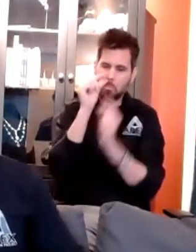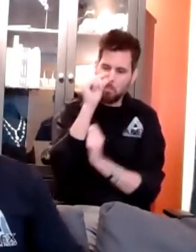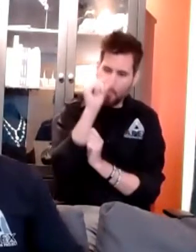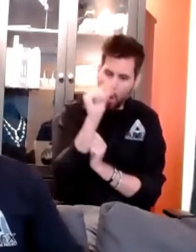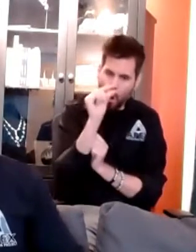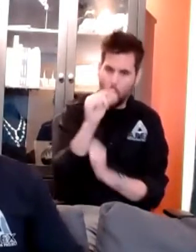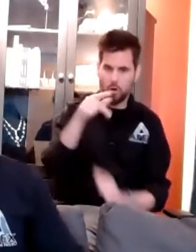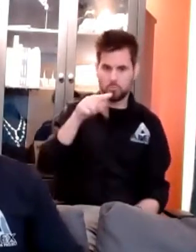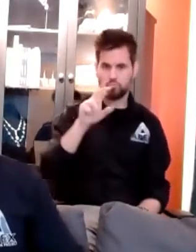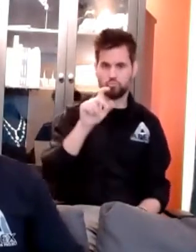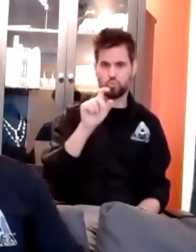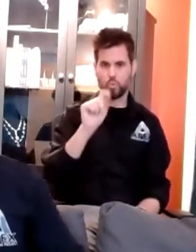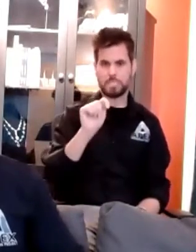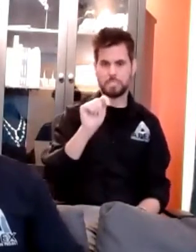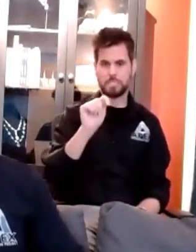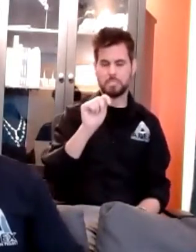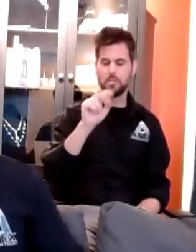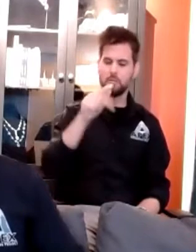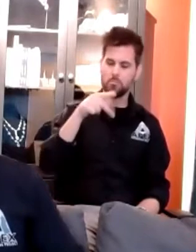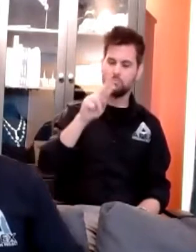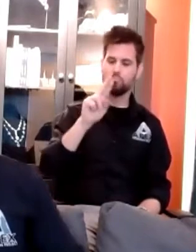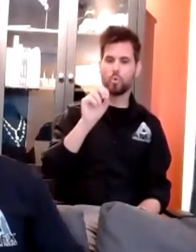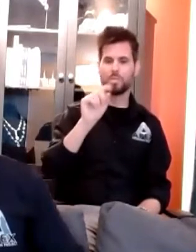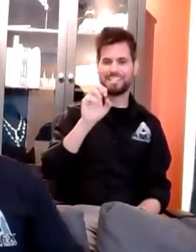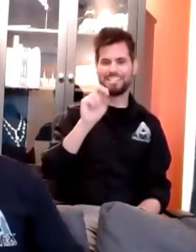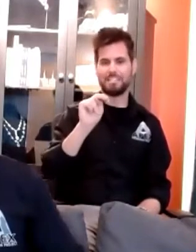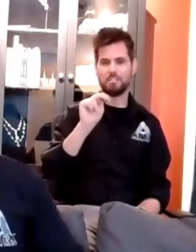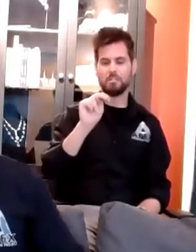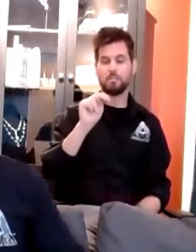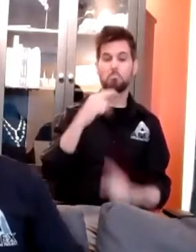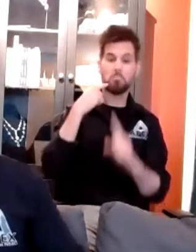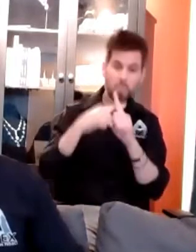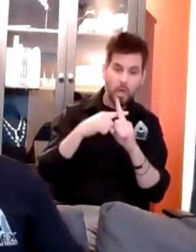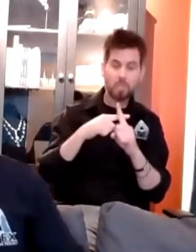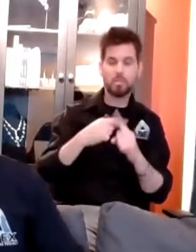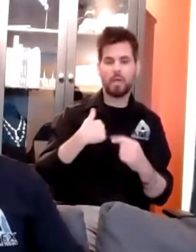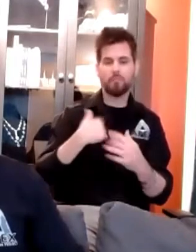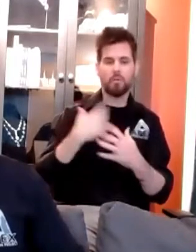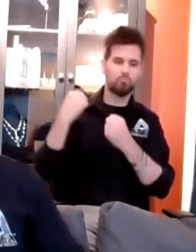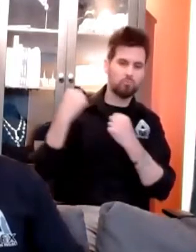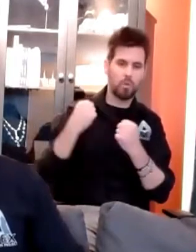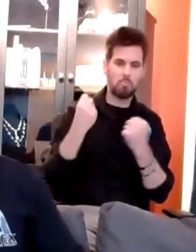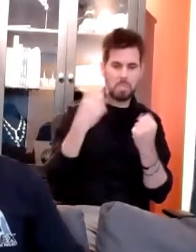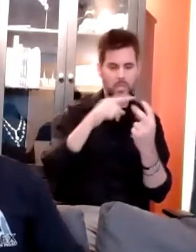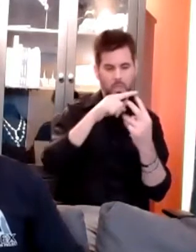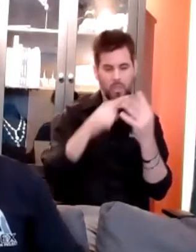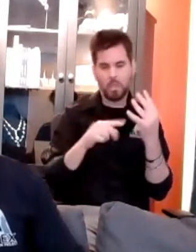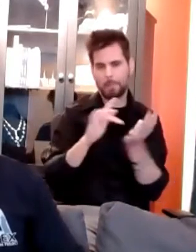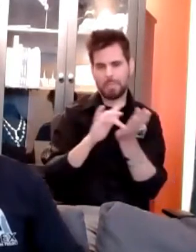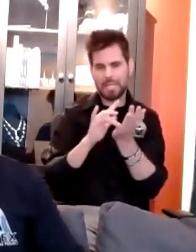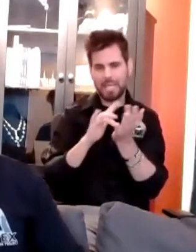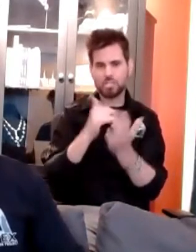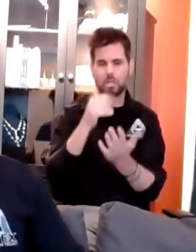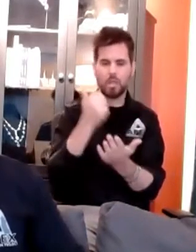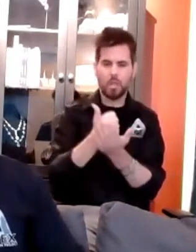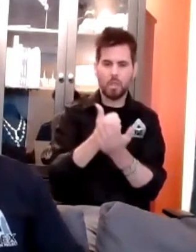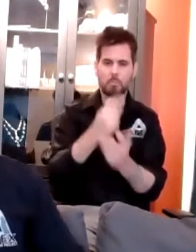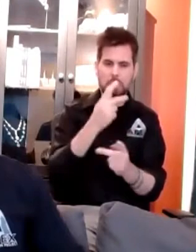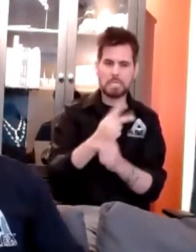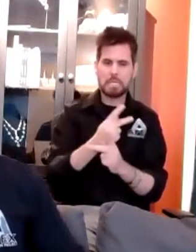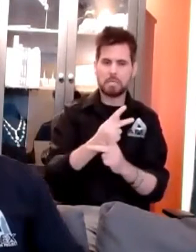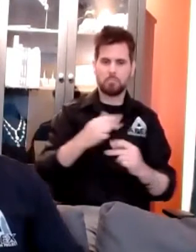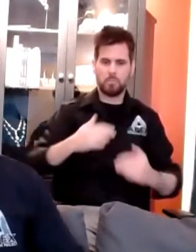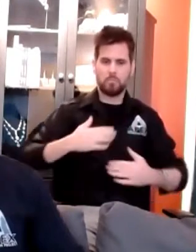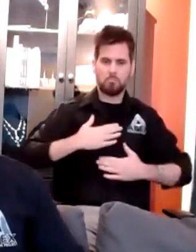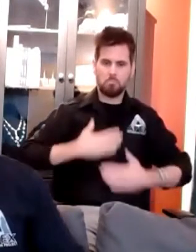medication to help keep his condition on track. And so that's one of the different meals that we prepare every day, where